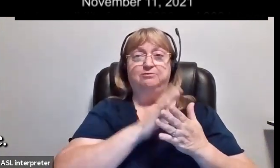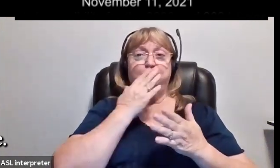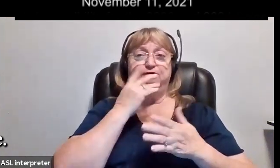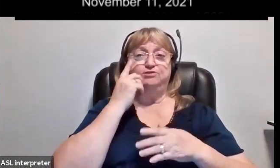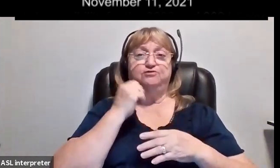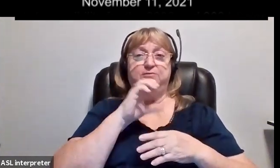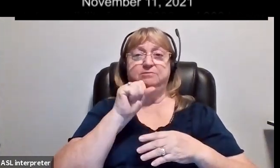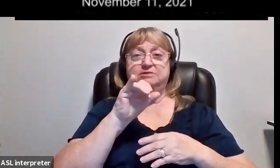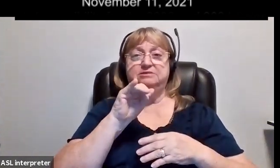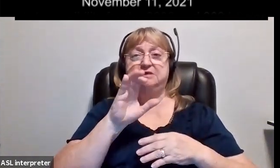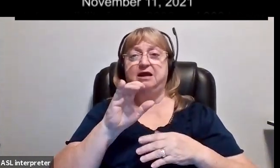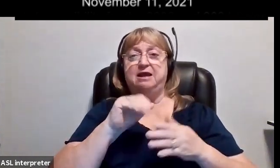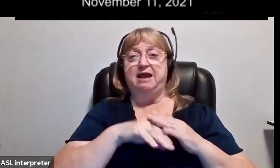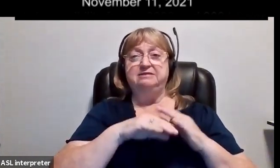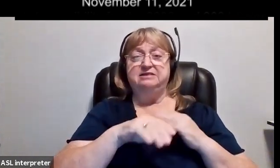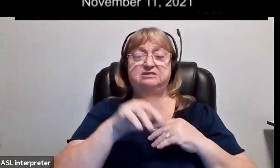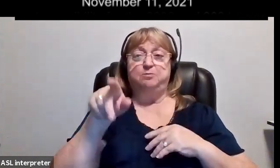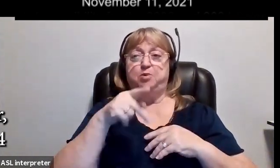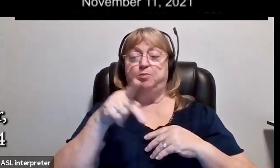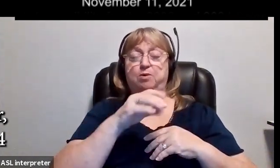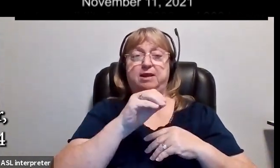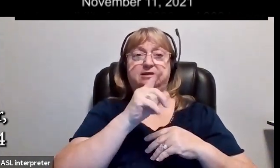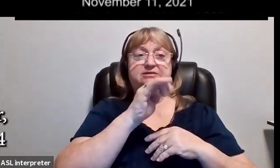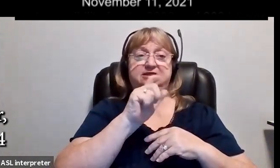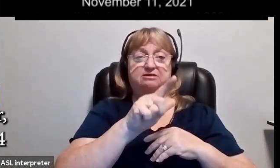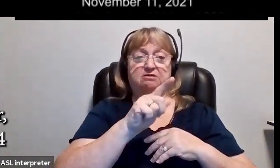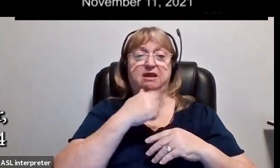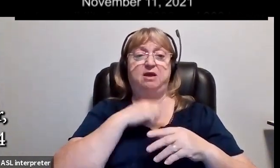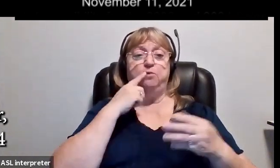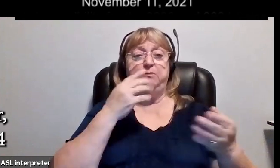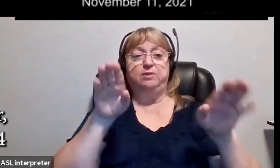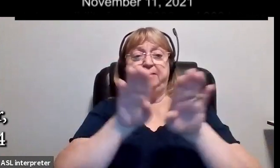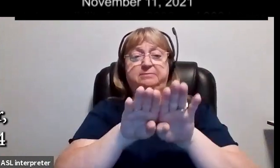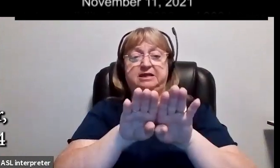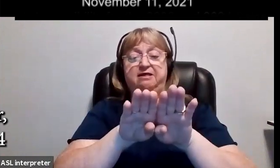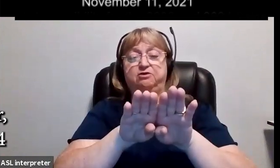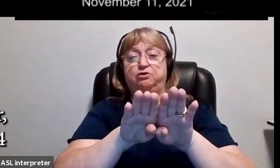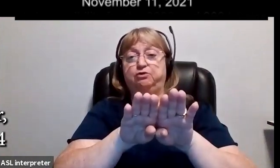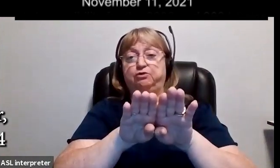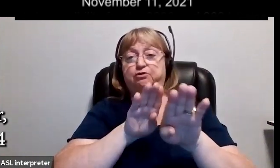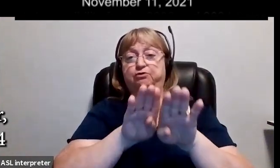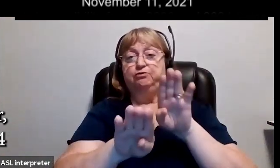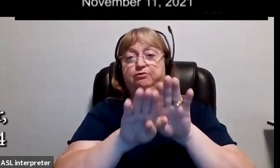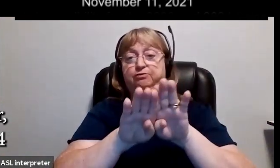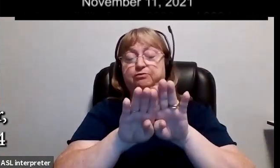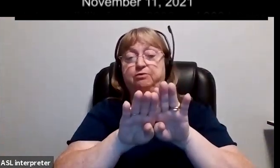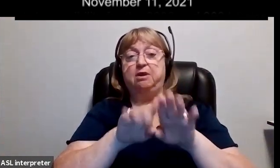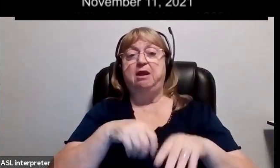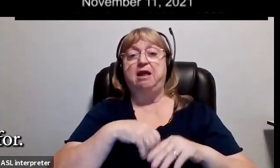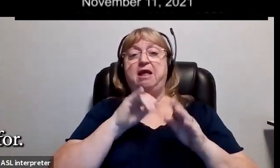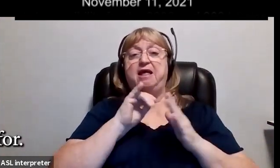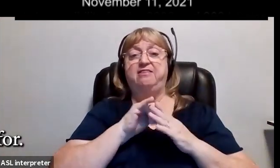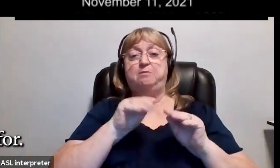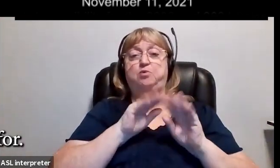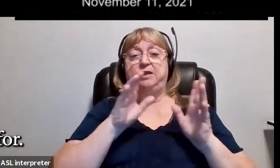in here as a purple and a teal color. And we put those together, the brightness ratio for that is